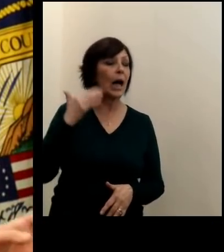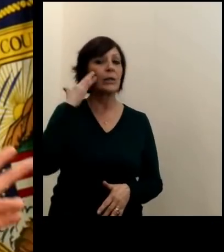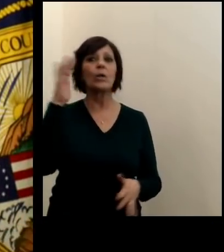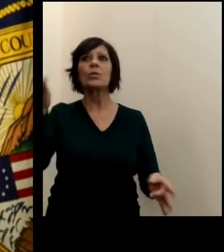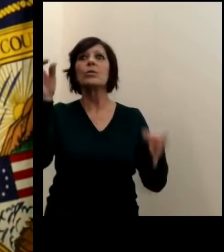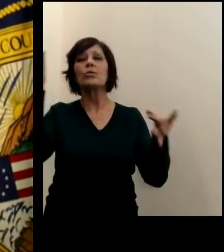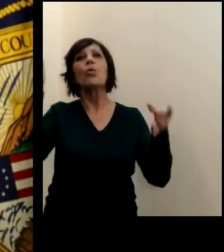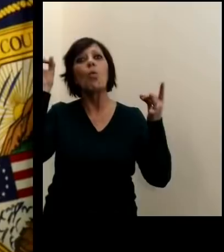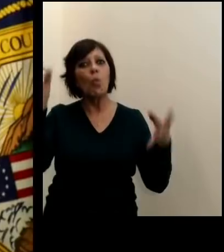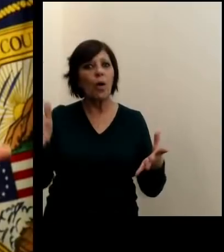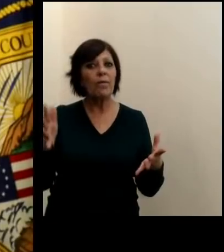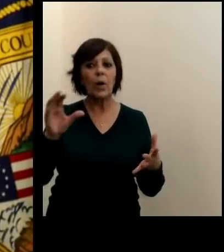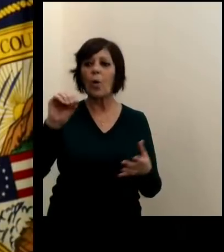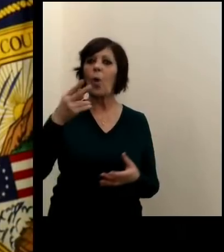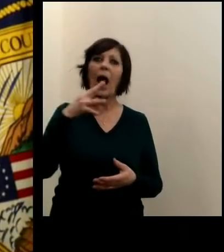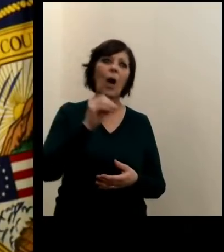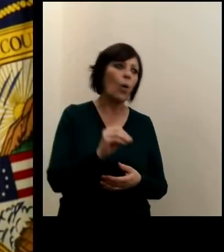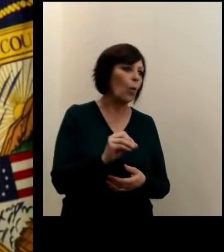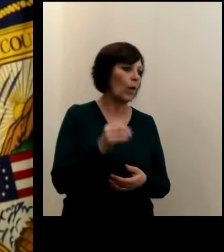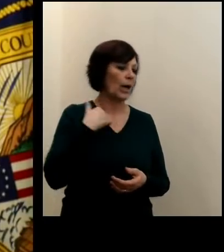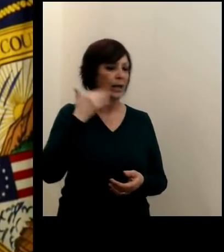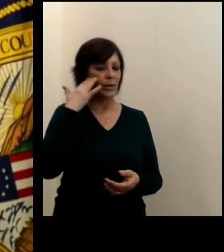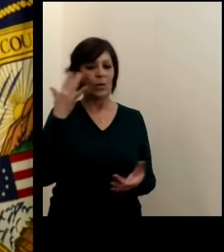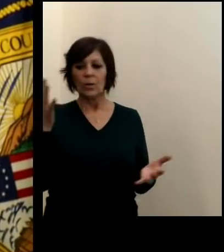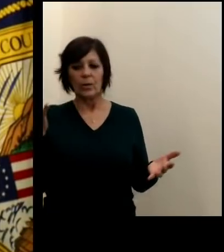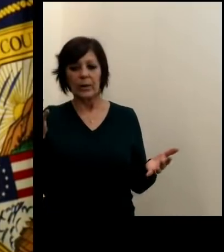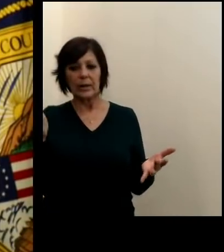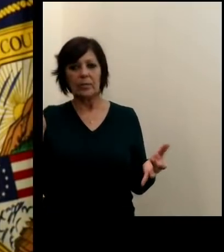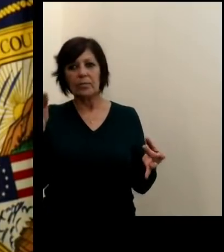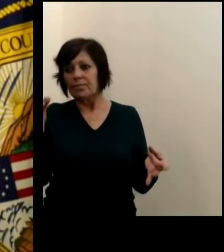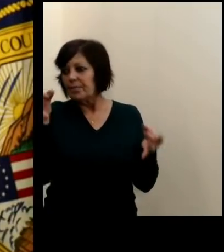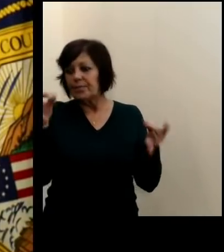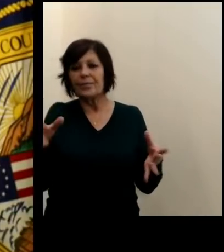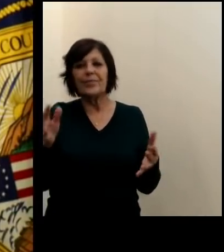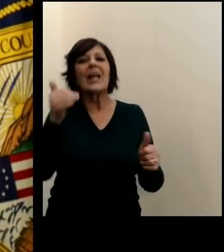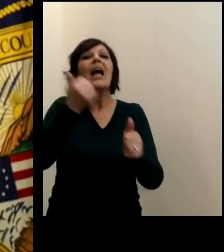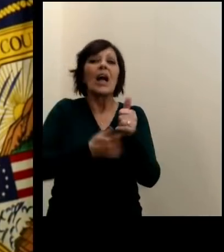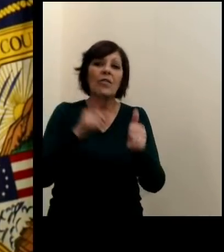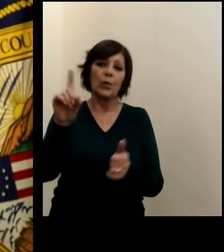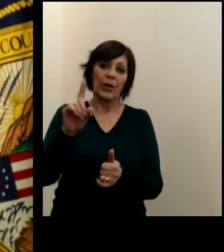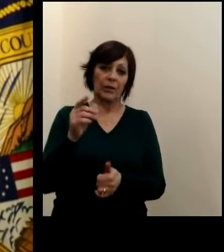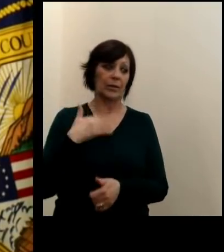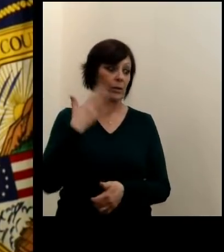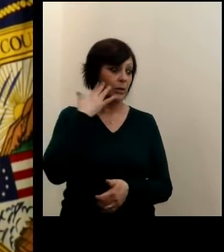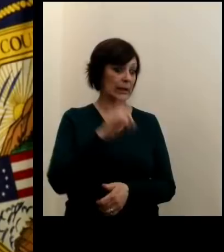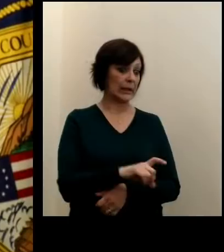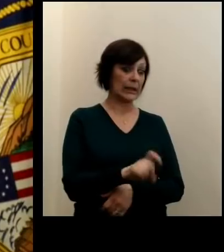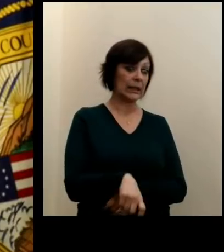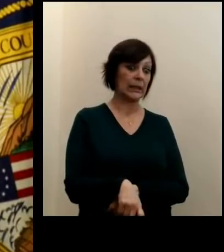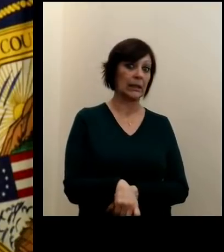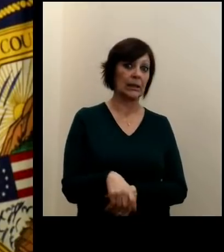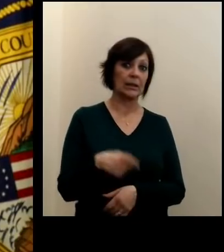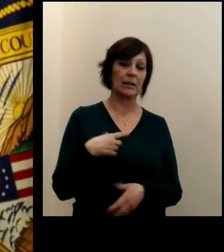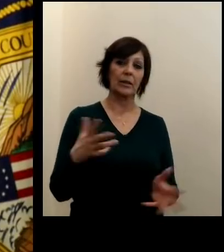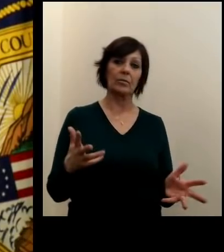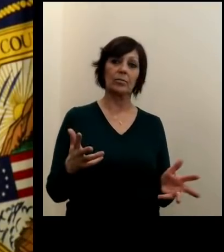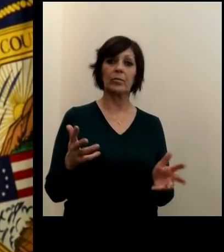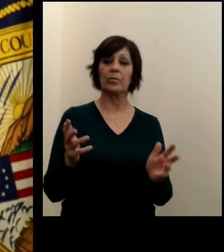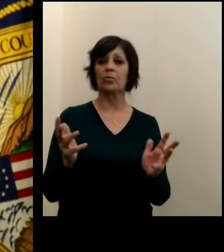bad in Ohio. I know it's bad in Texas, because I talked to a friend of mine from